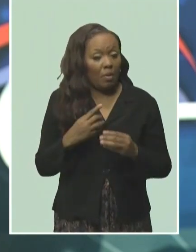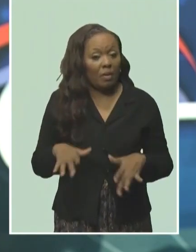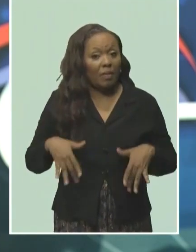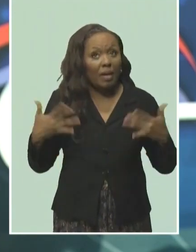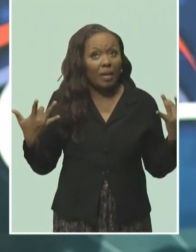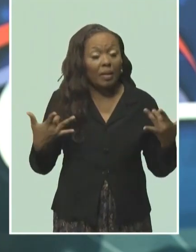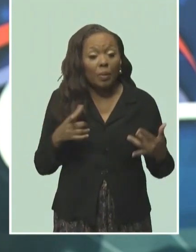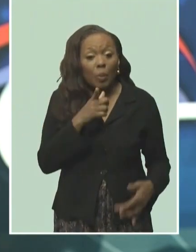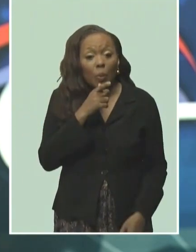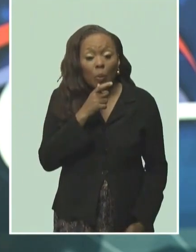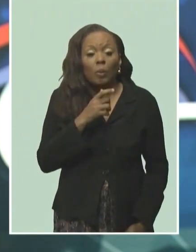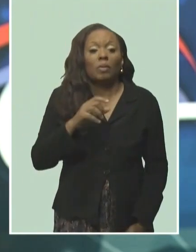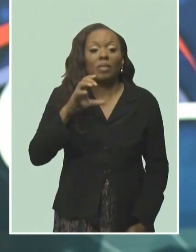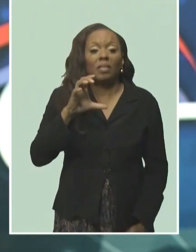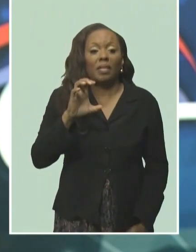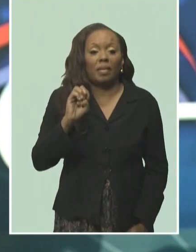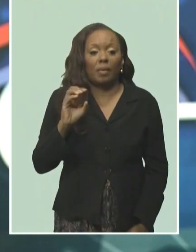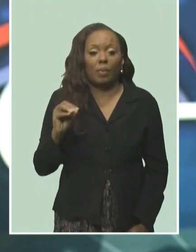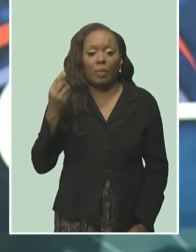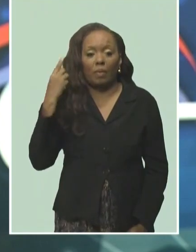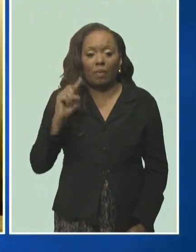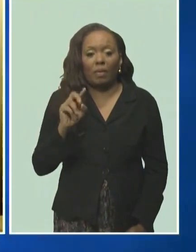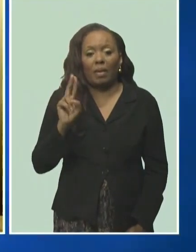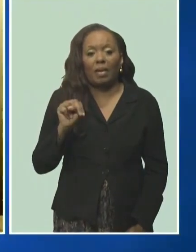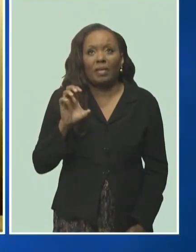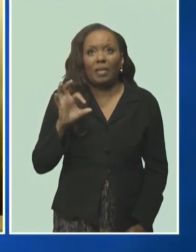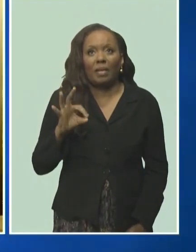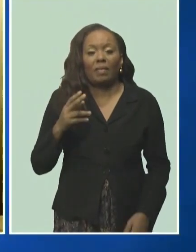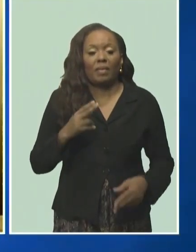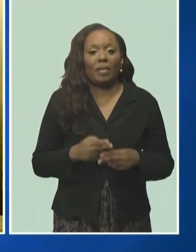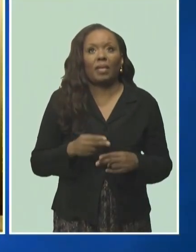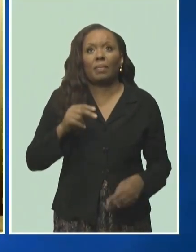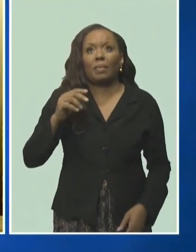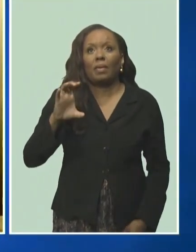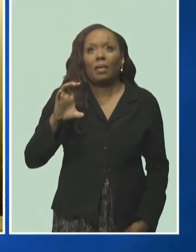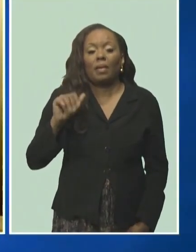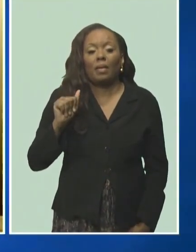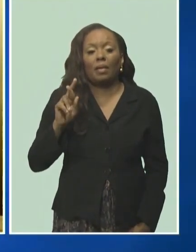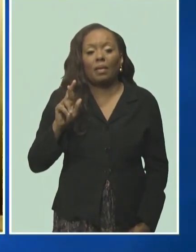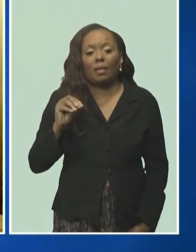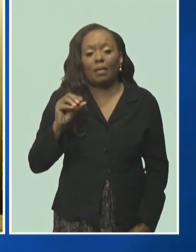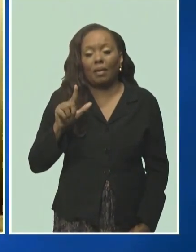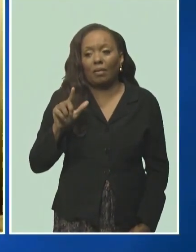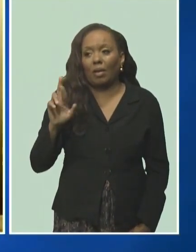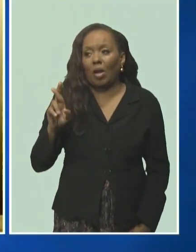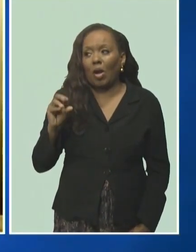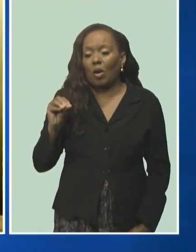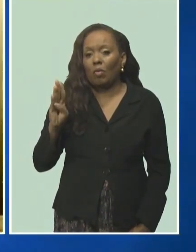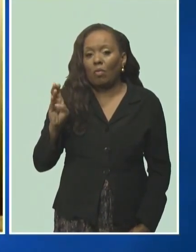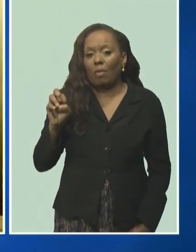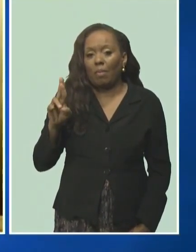Chief Executive Officer of the National Cultural Foundation, Carol Roberts. Good evening to you.